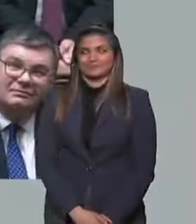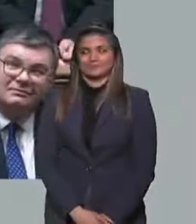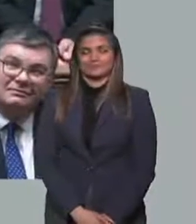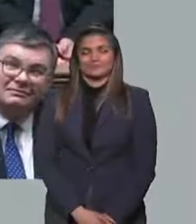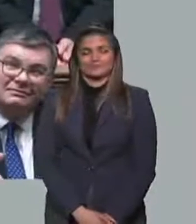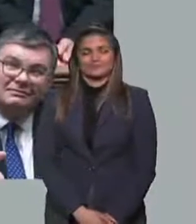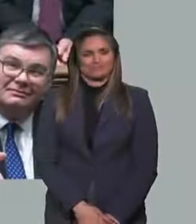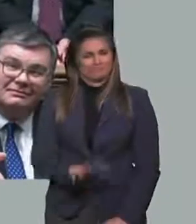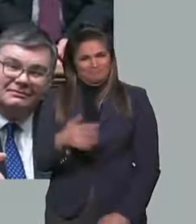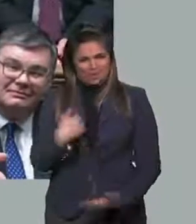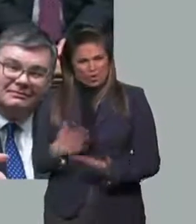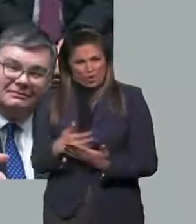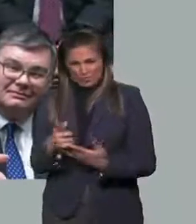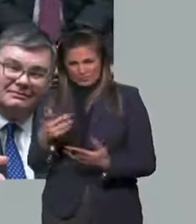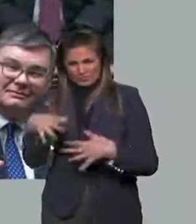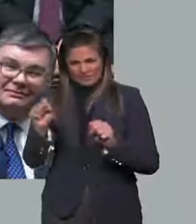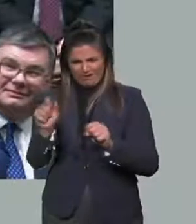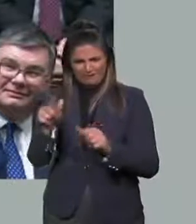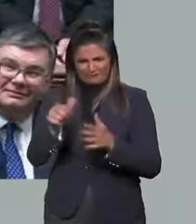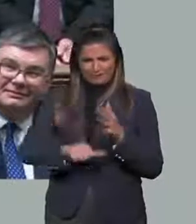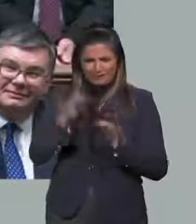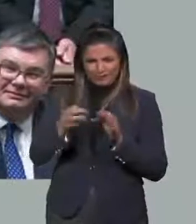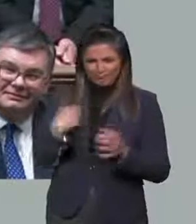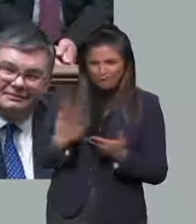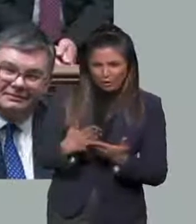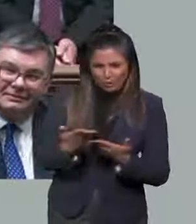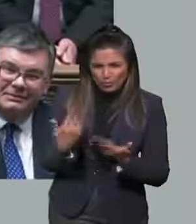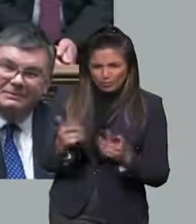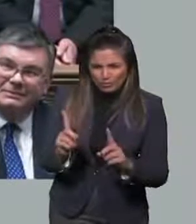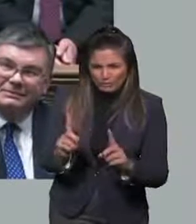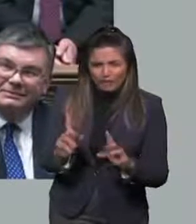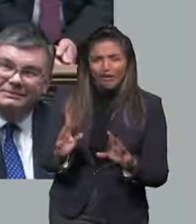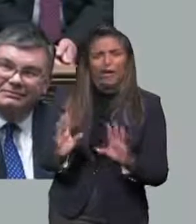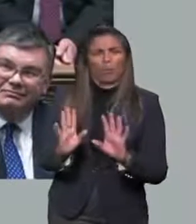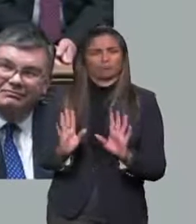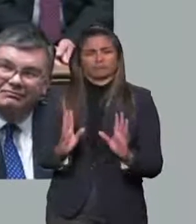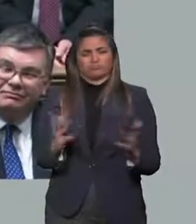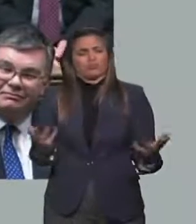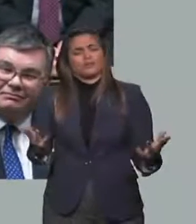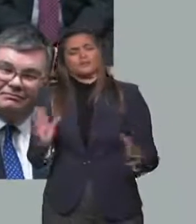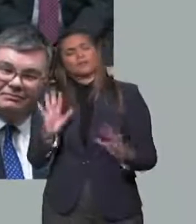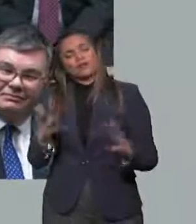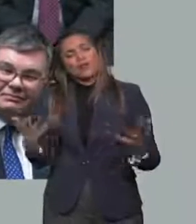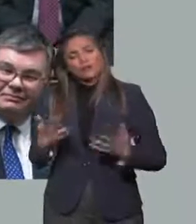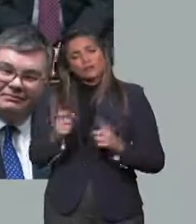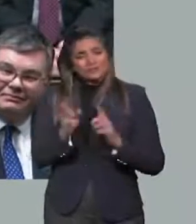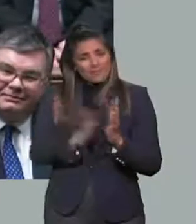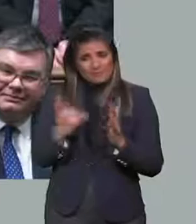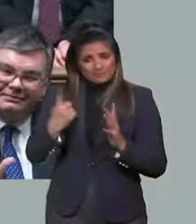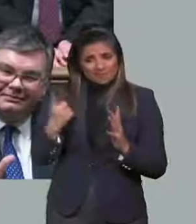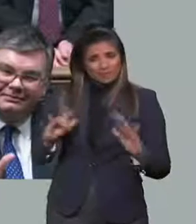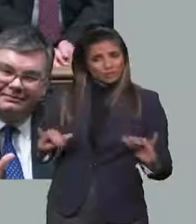I wasn't quite sure where he was going at the beginning of his question, but what I can tell him, of course, the Prime Minister is not just a very social